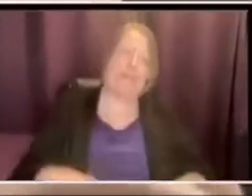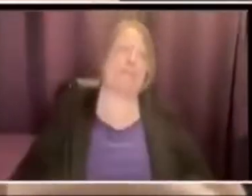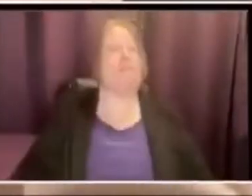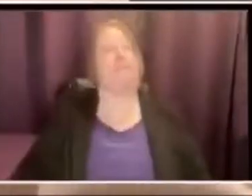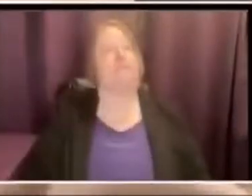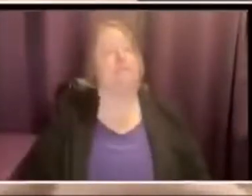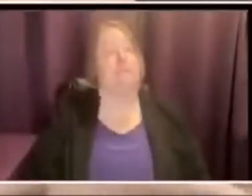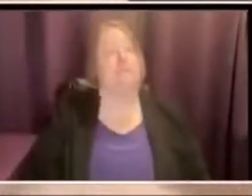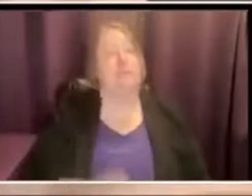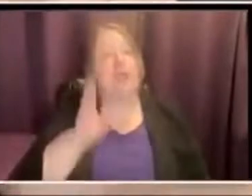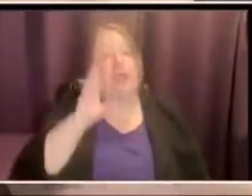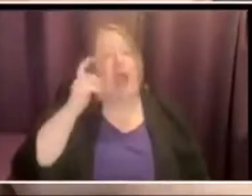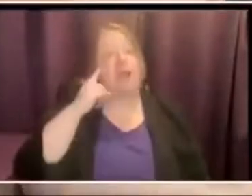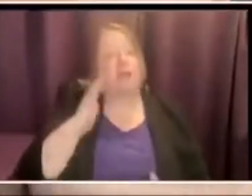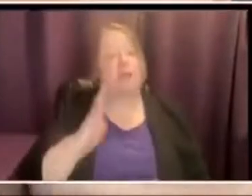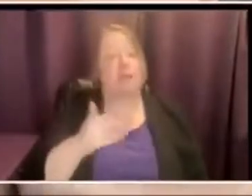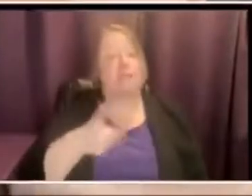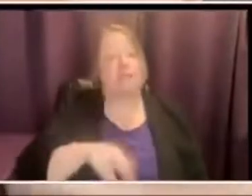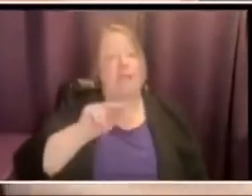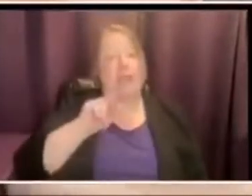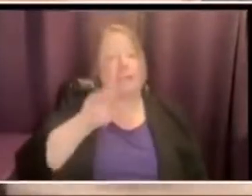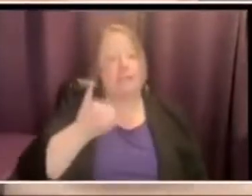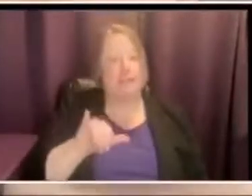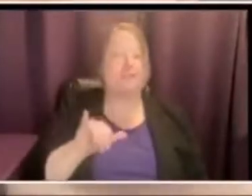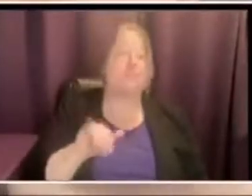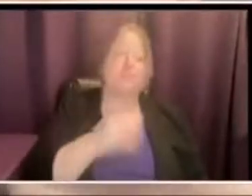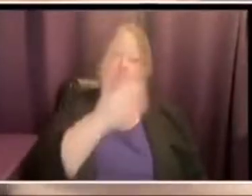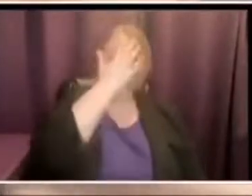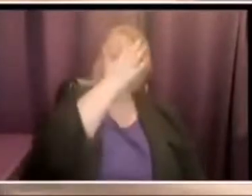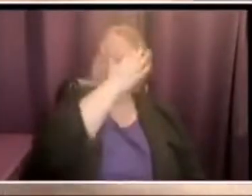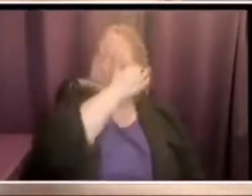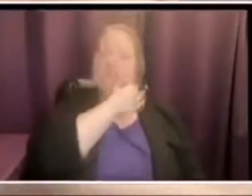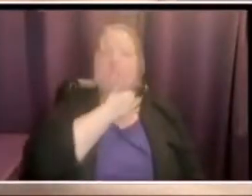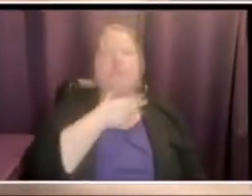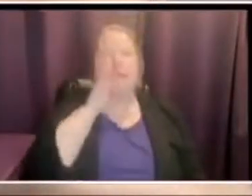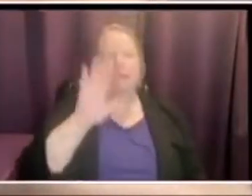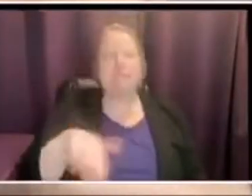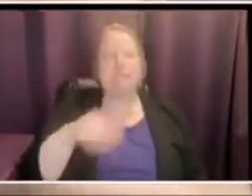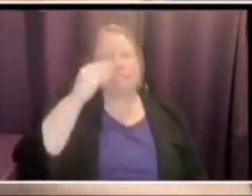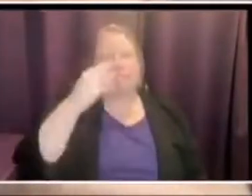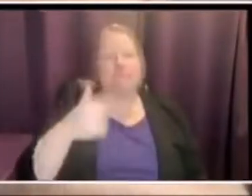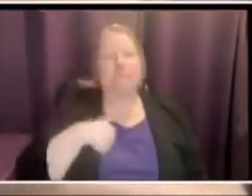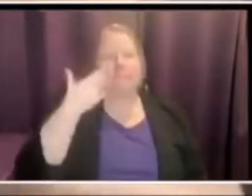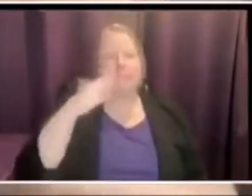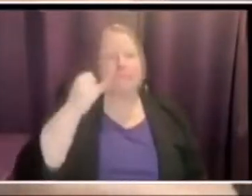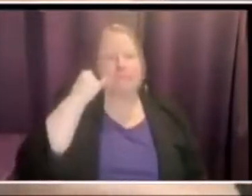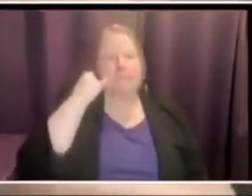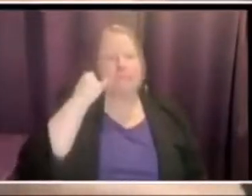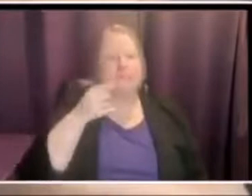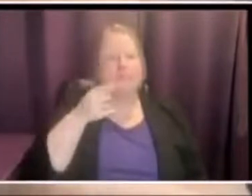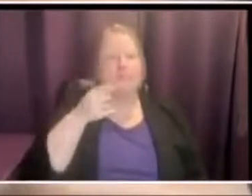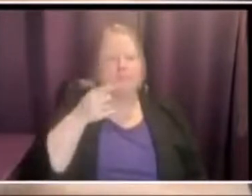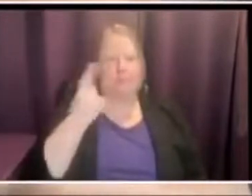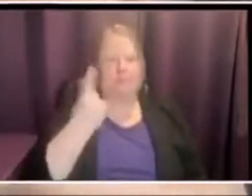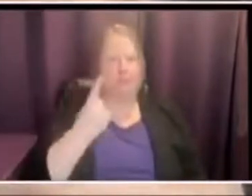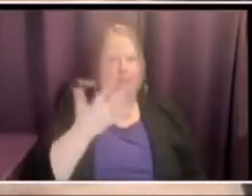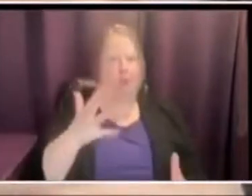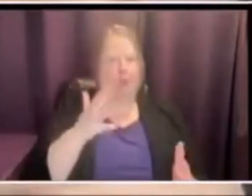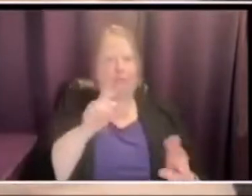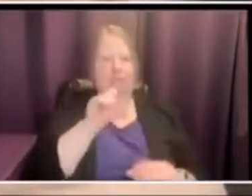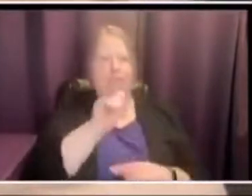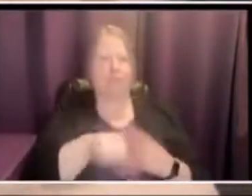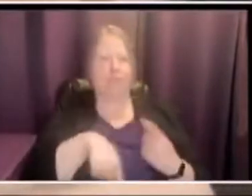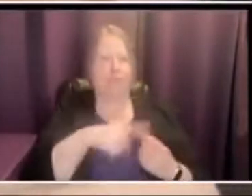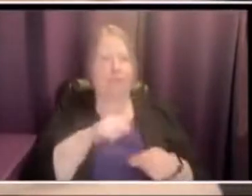Hi, Governor. This is Nancy. Governor, I don't know if you have been approached about the Virginia National Guard.